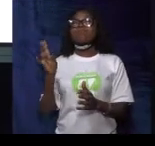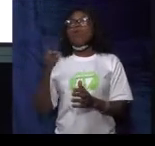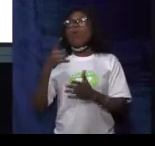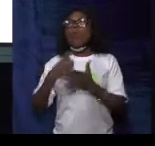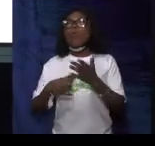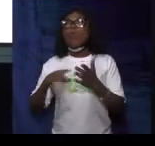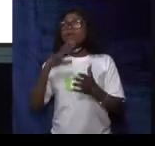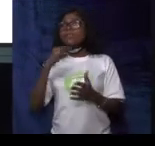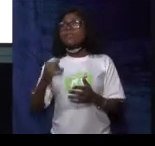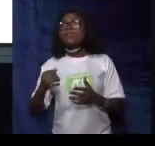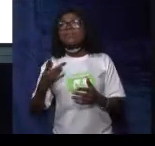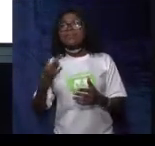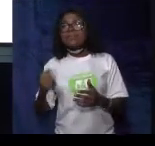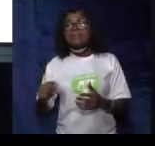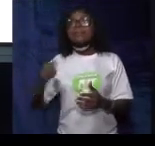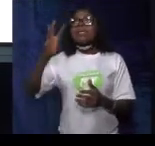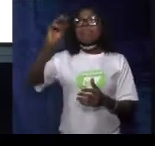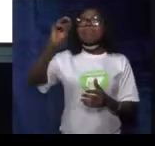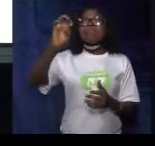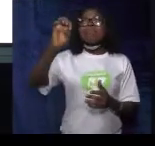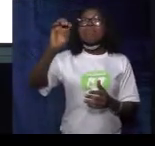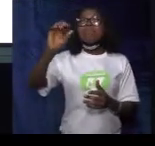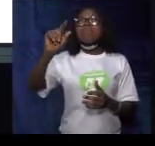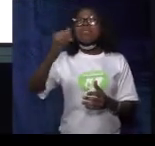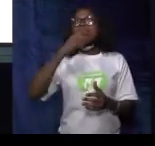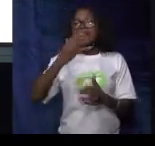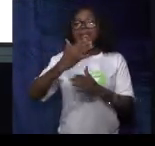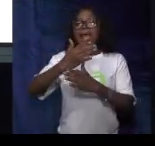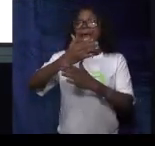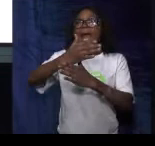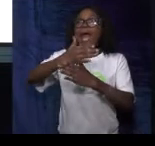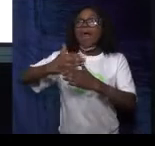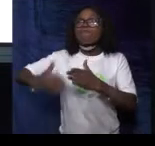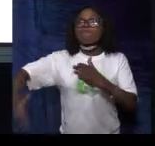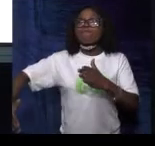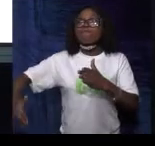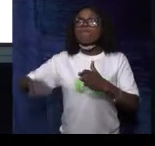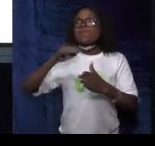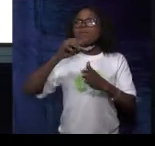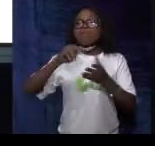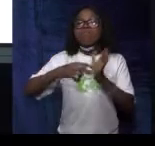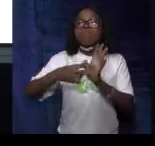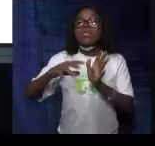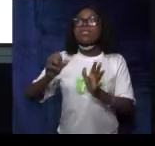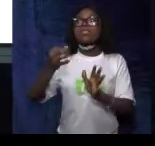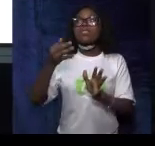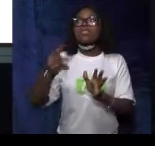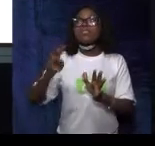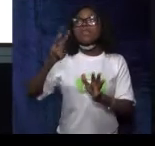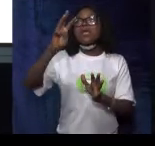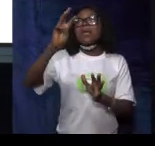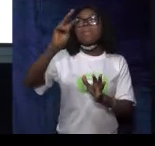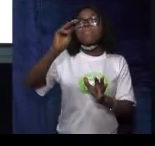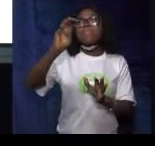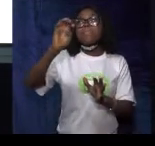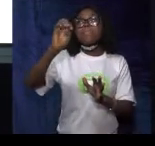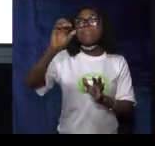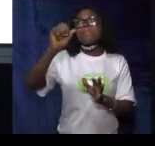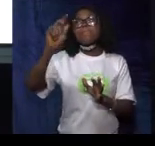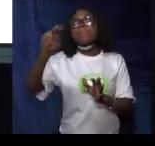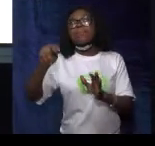7. Now, what does the mean mean? You remember that the mean means the average. So quickly find the average of this.